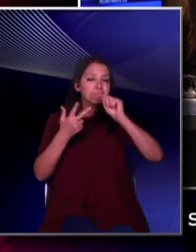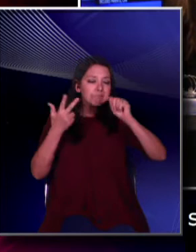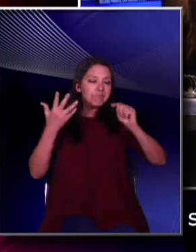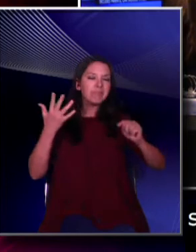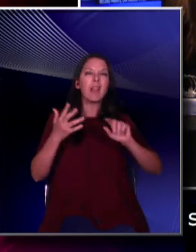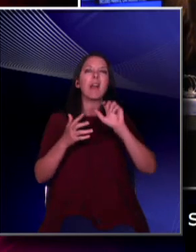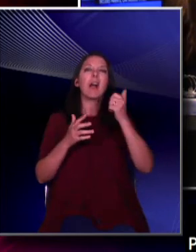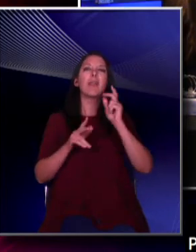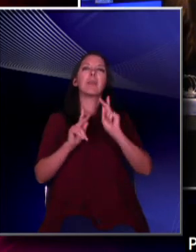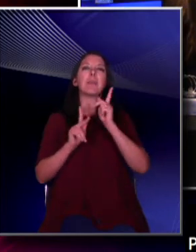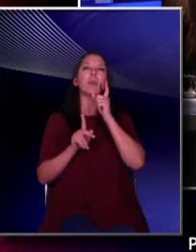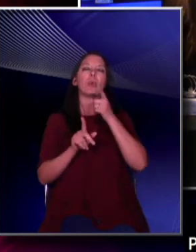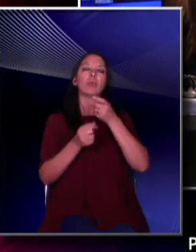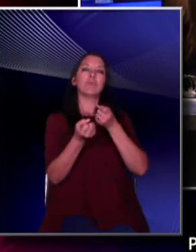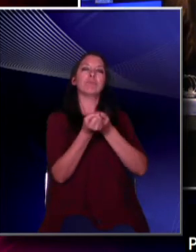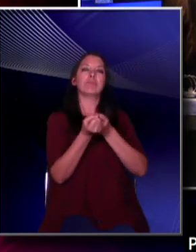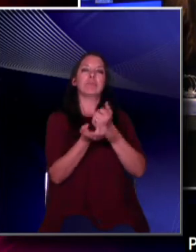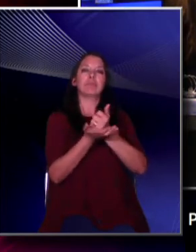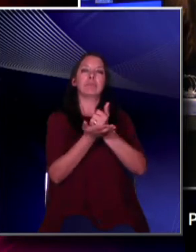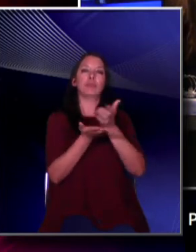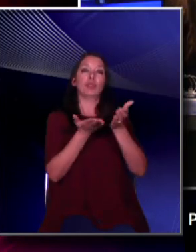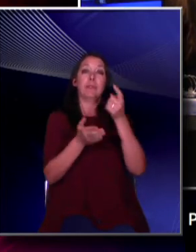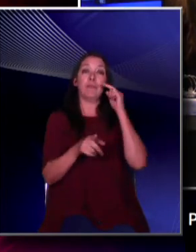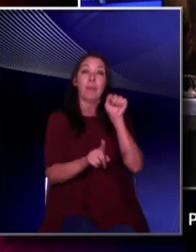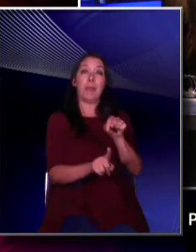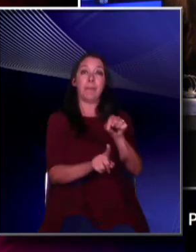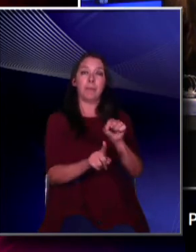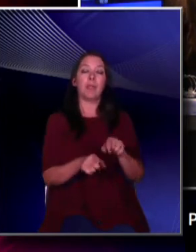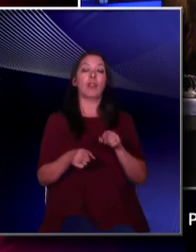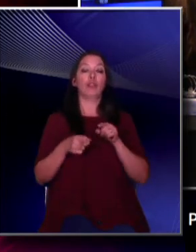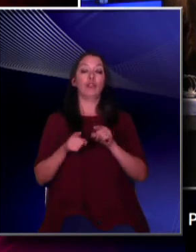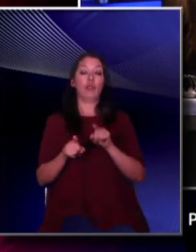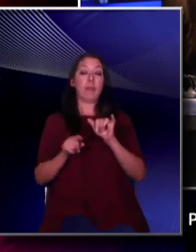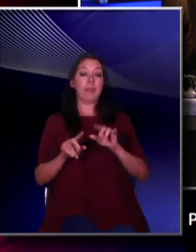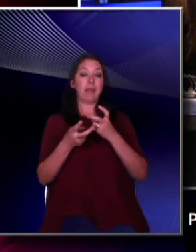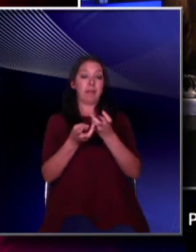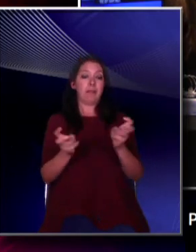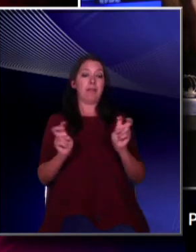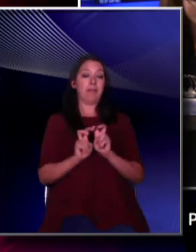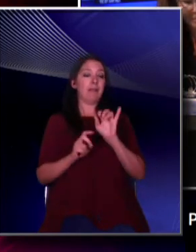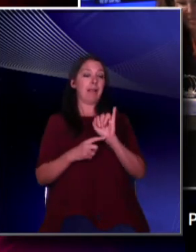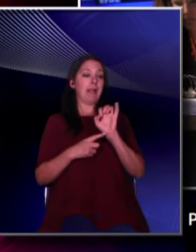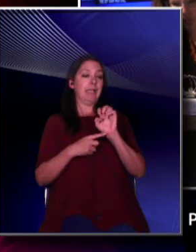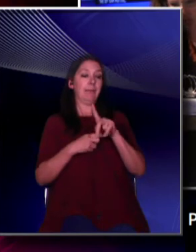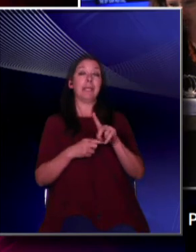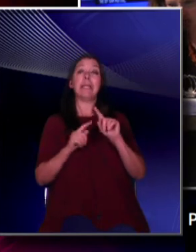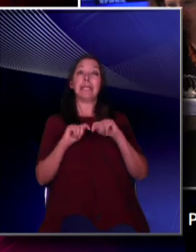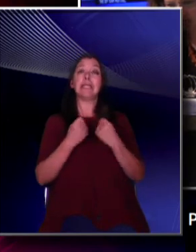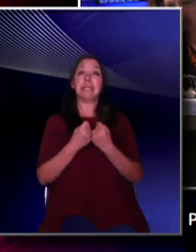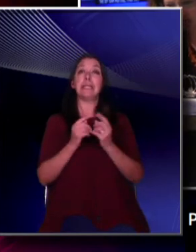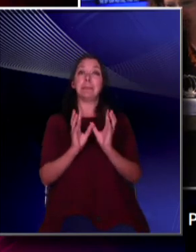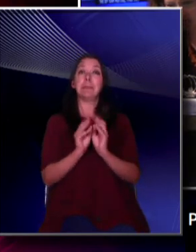professionals. During the IEP team meeting, then they